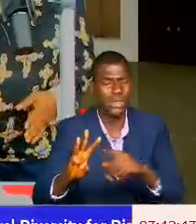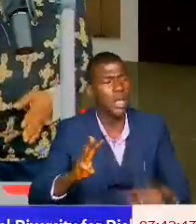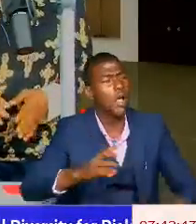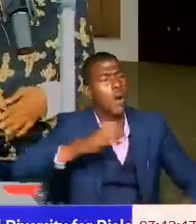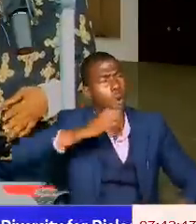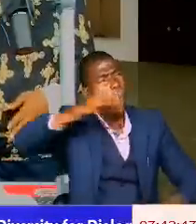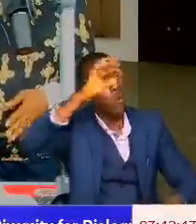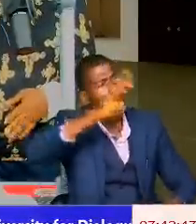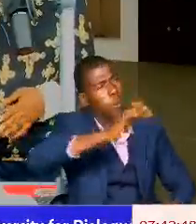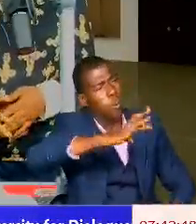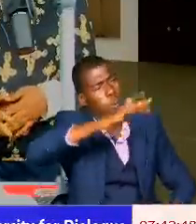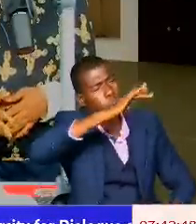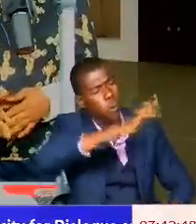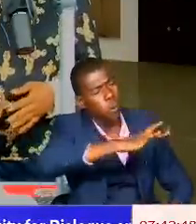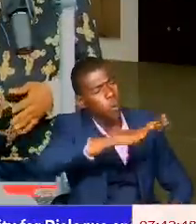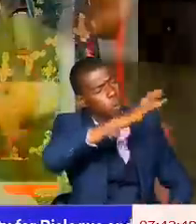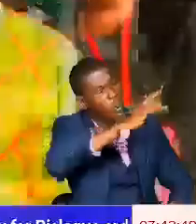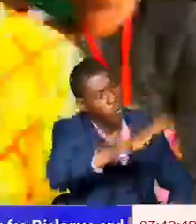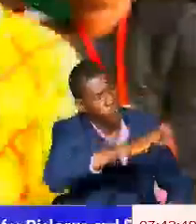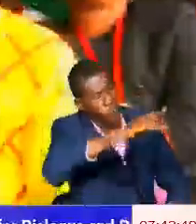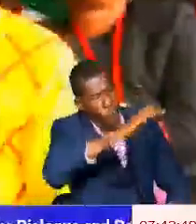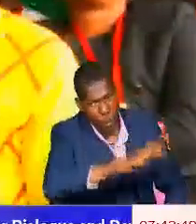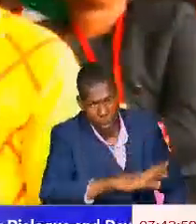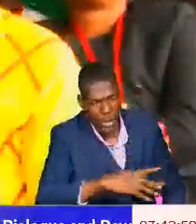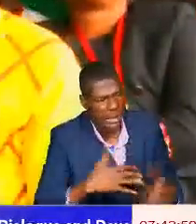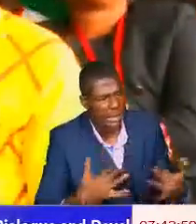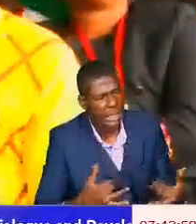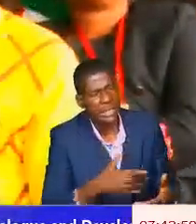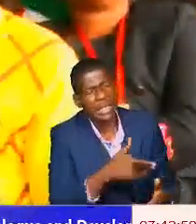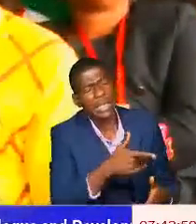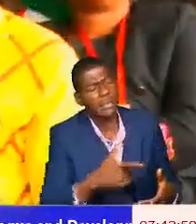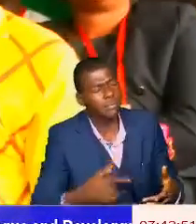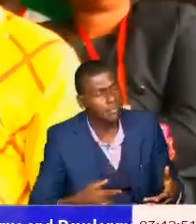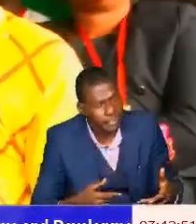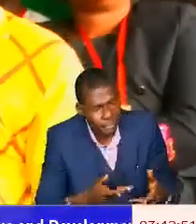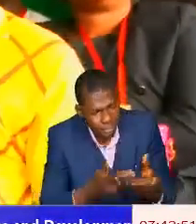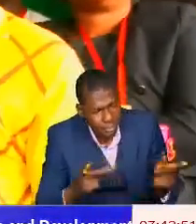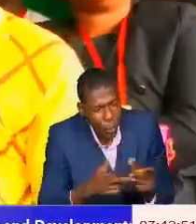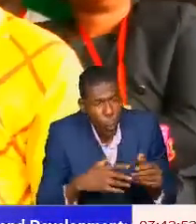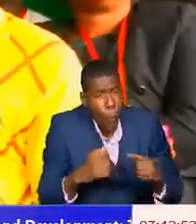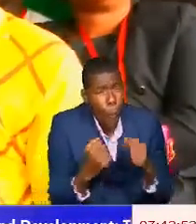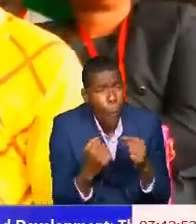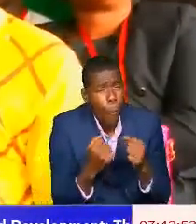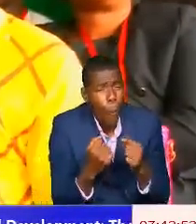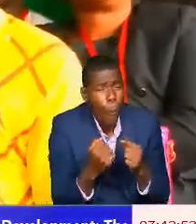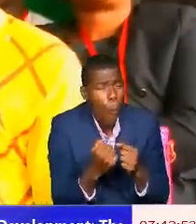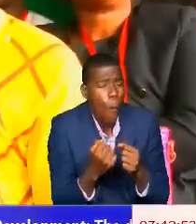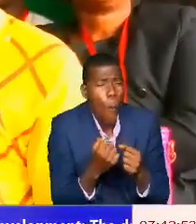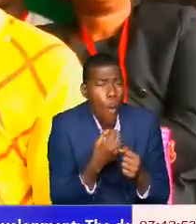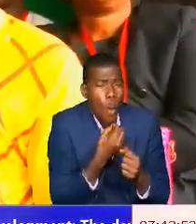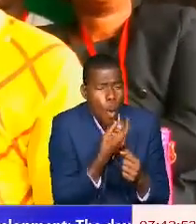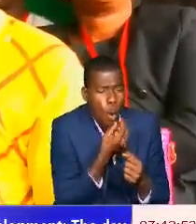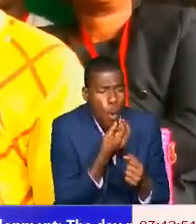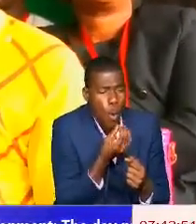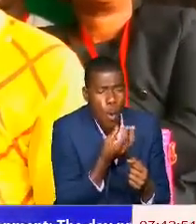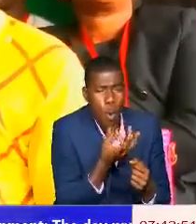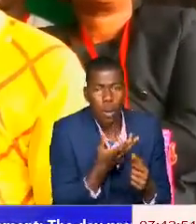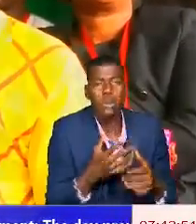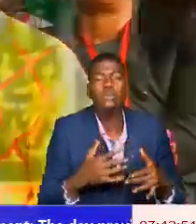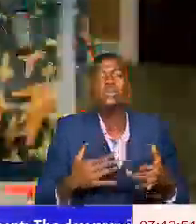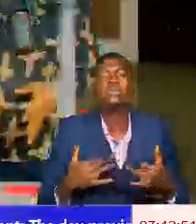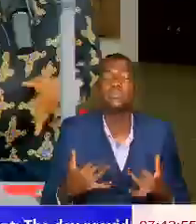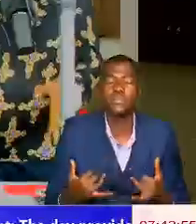now January to December. We know they experience that kind of snow. When we say person, people, our brothers and sisters for diaspora, they call us